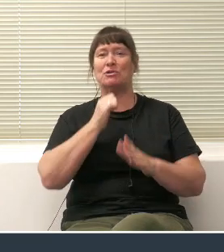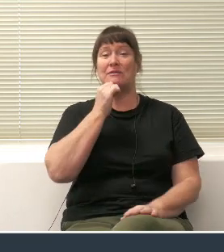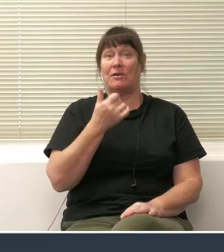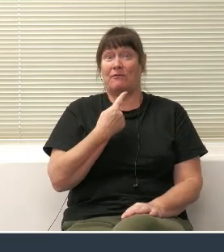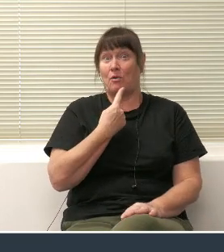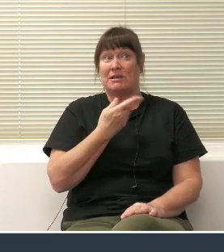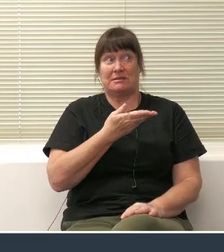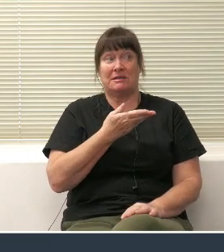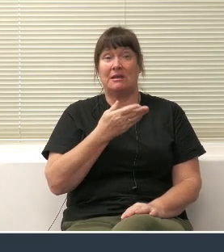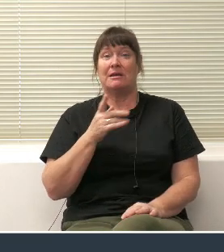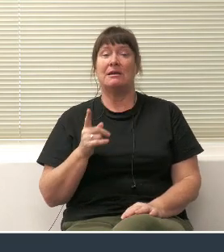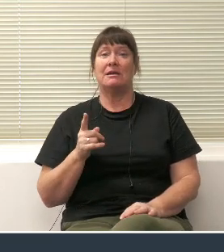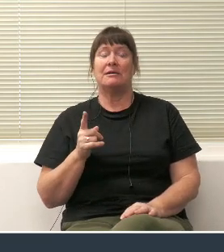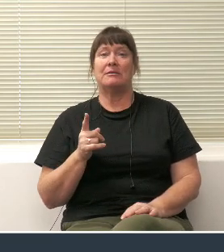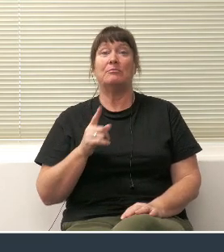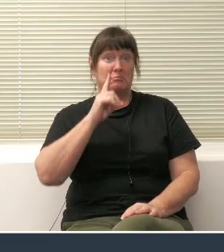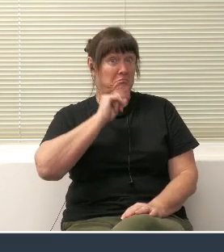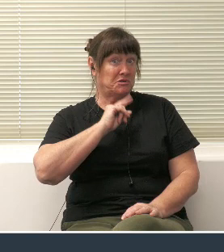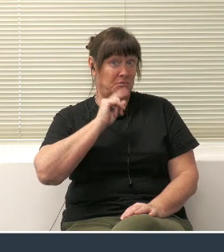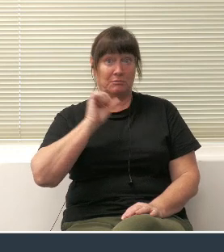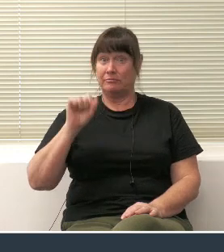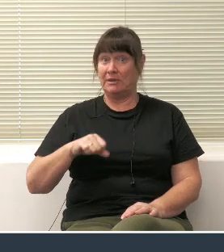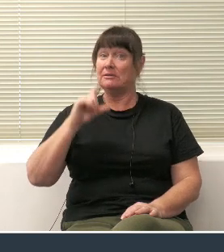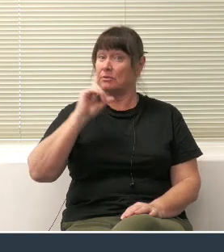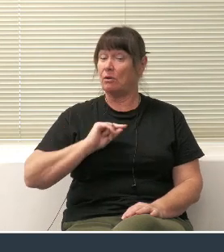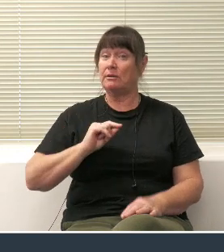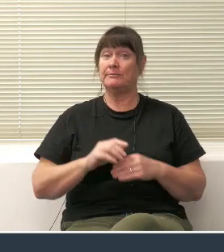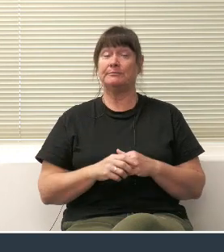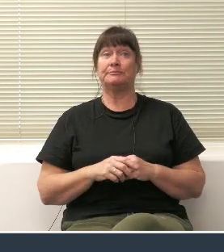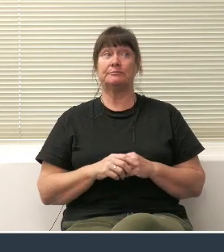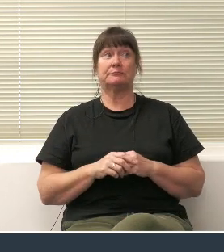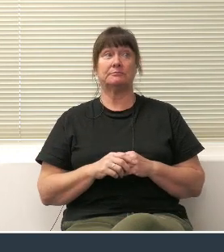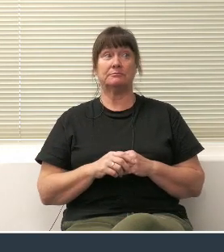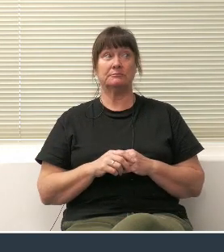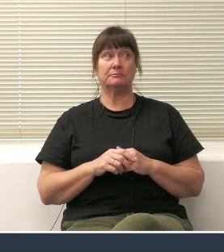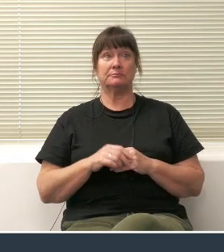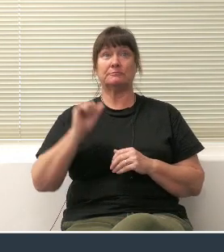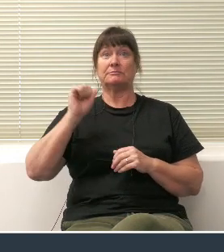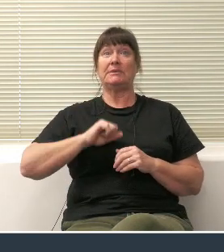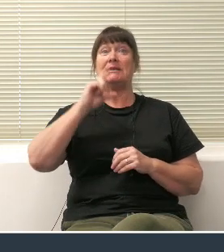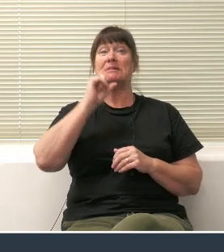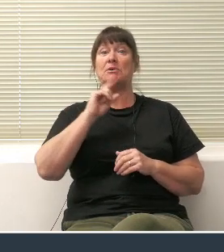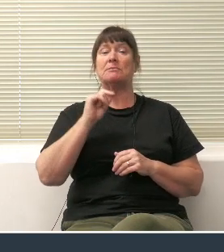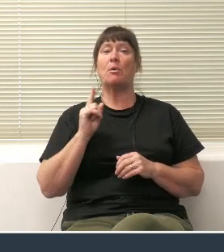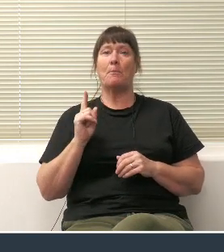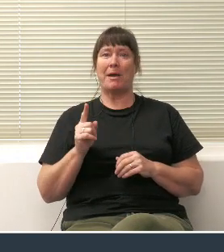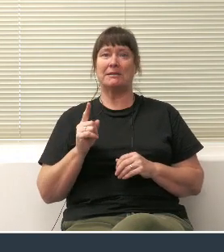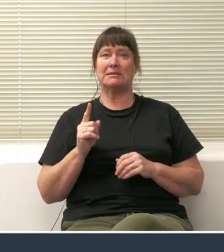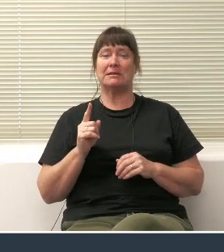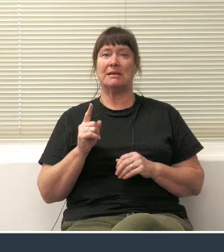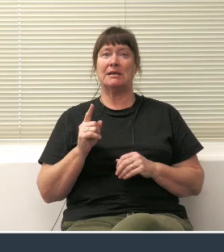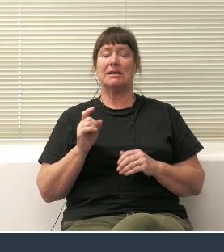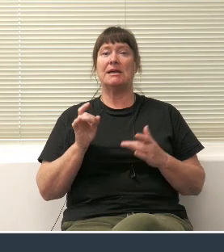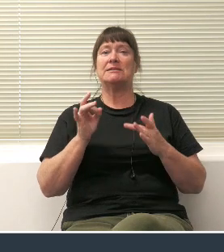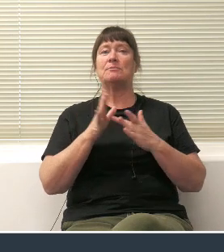have any comments. I think that would be possible, yes? Yes, it would be possible, but I think it would be